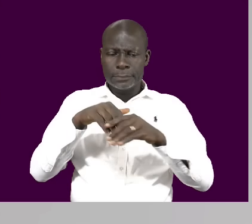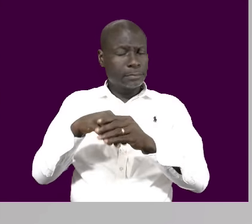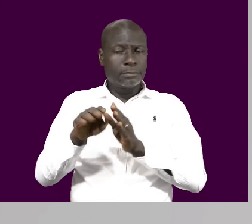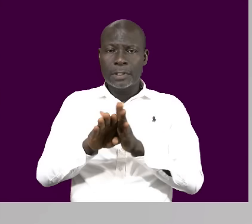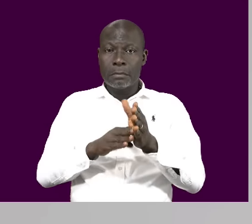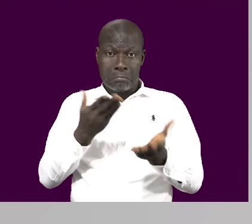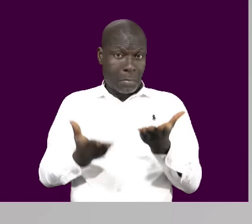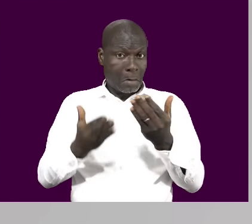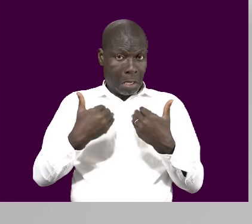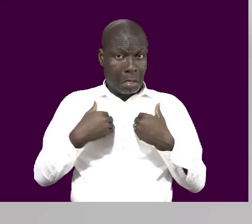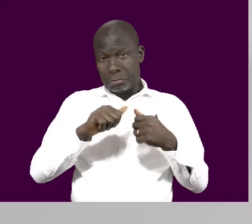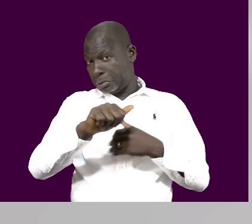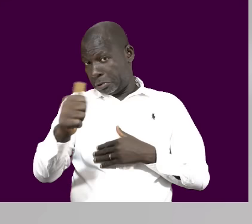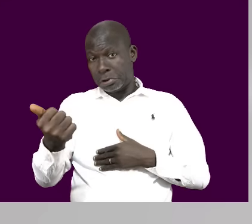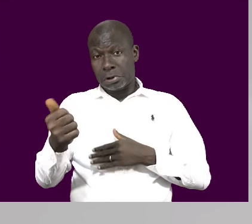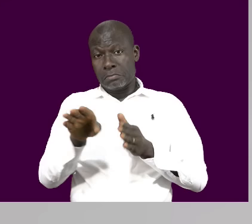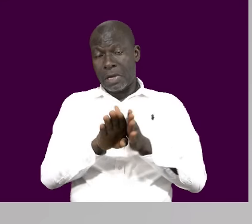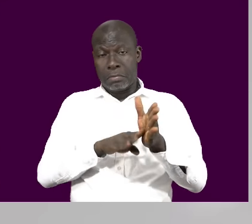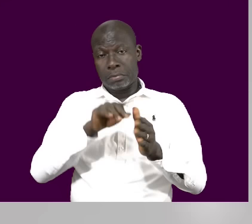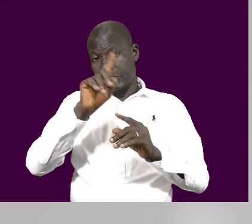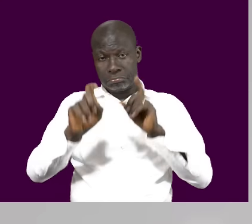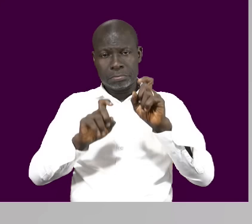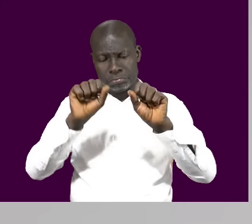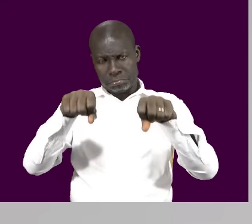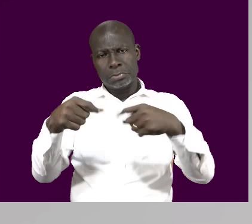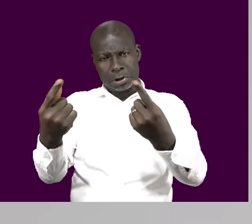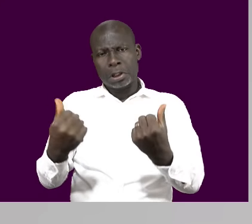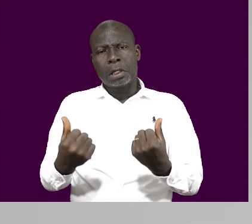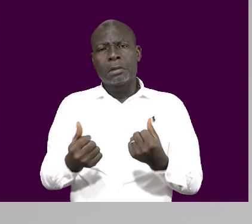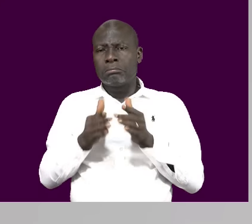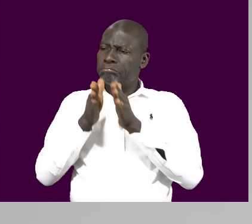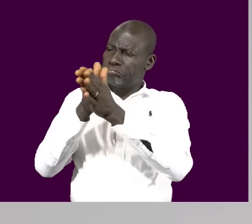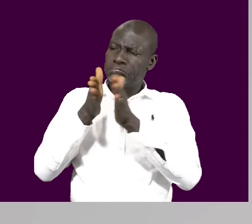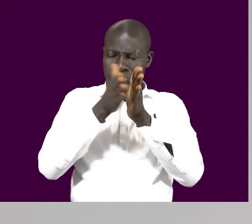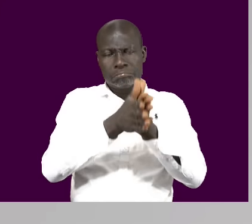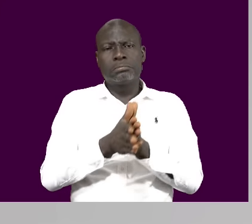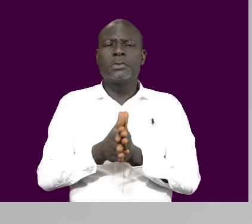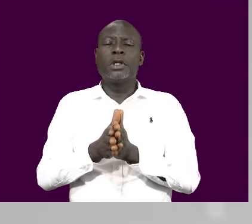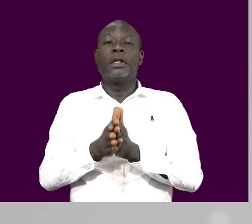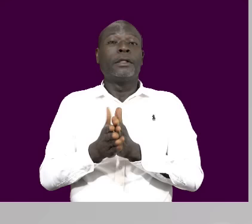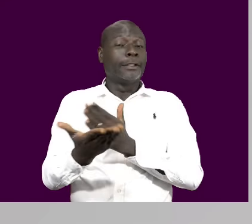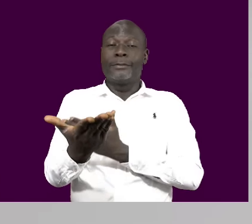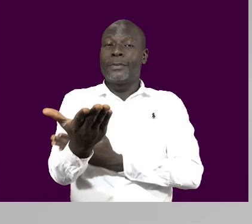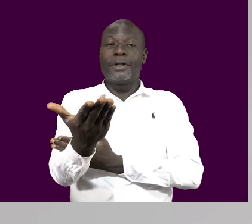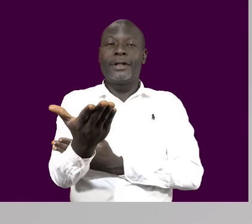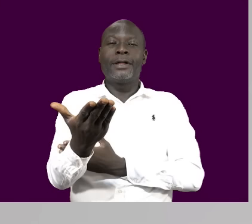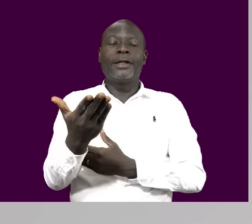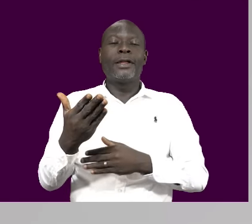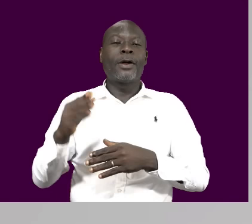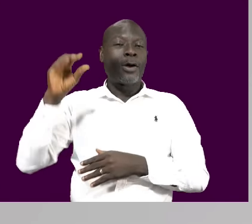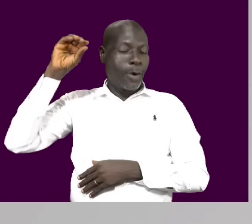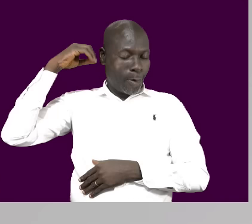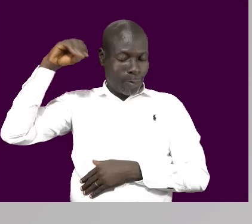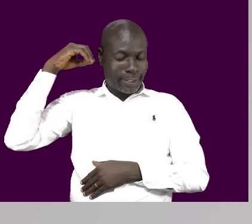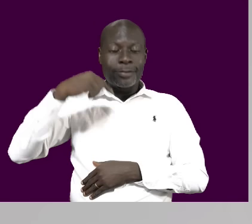bible mu asem bisa bi nsoso a ekwan da ho se oba na obebisa yen enti anopai obo asefo me wo